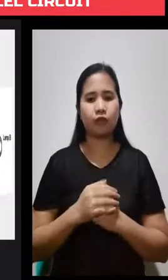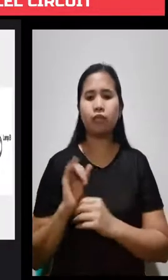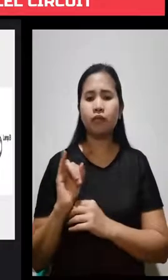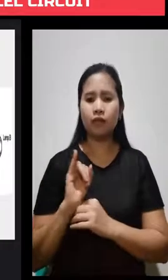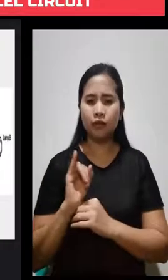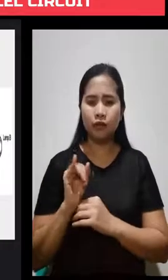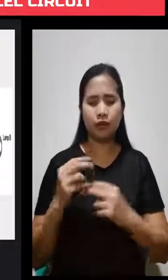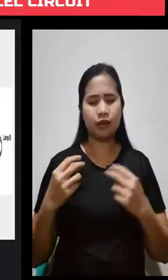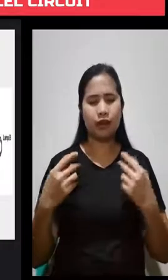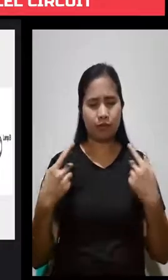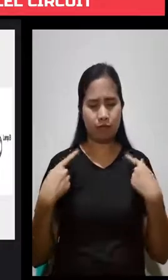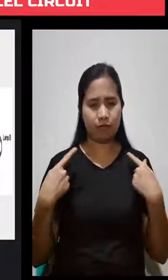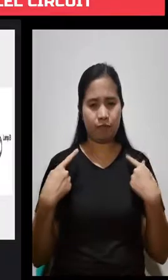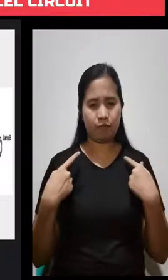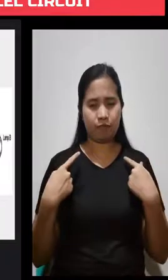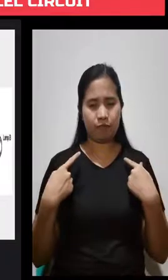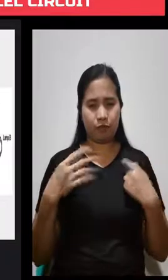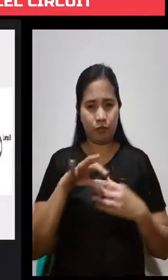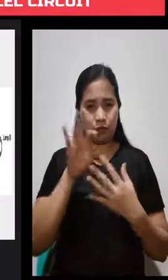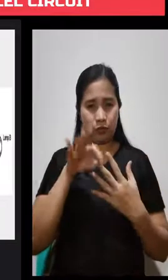choice of routes or paths.